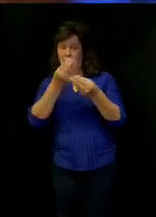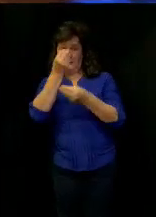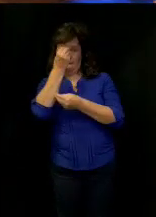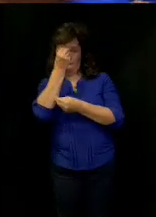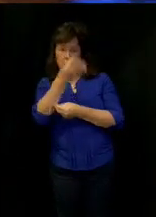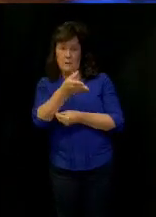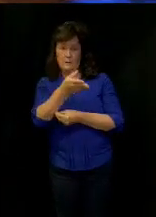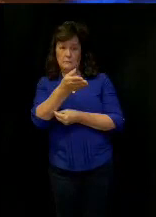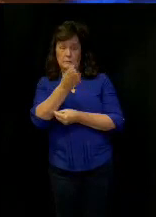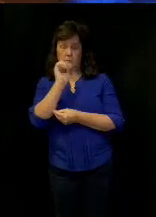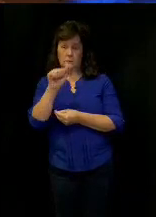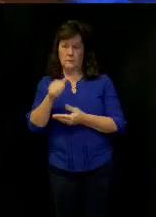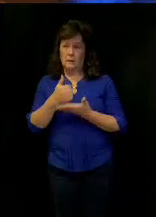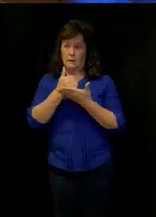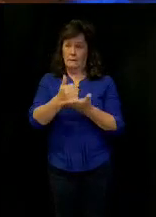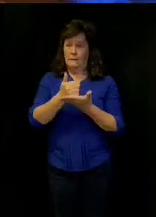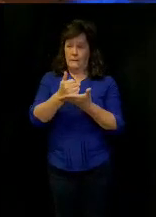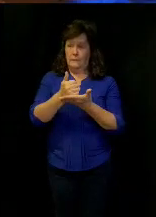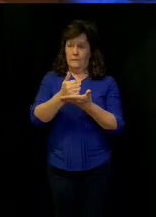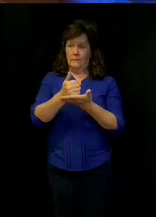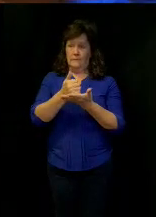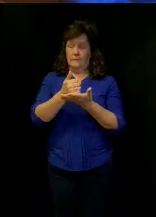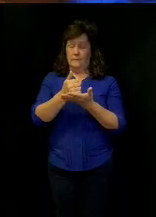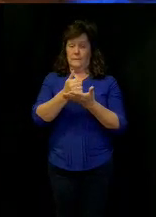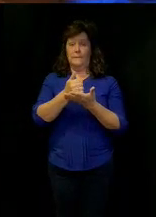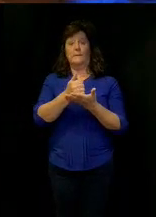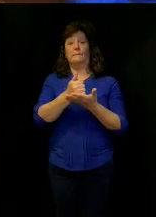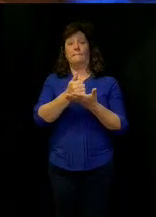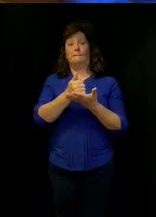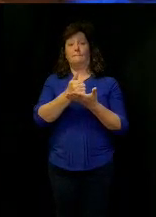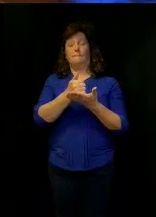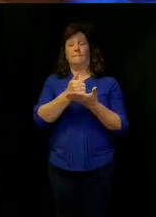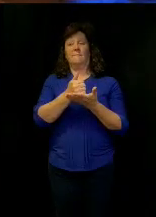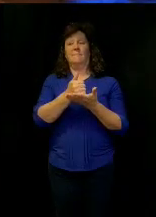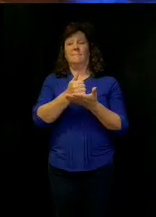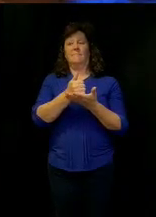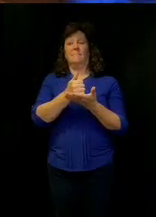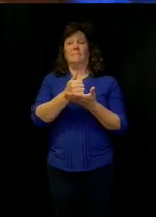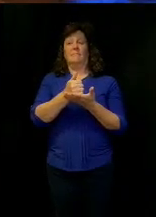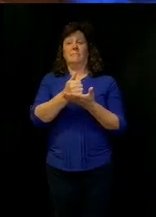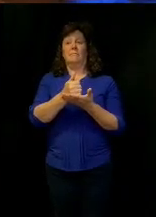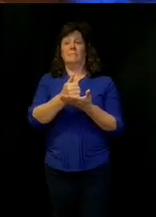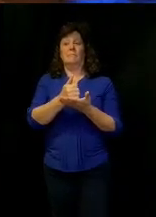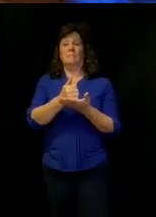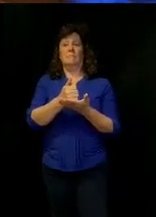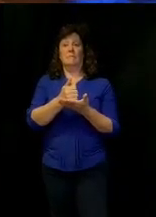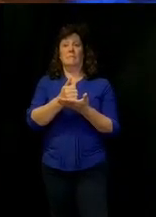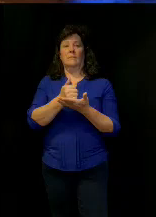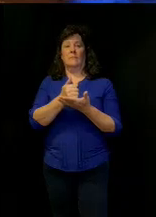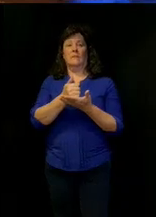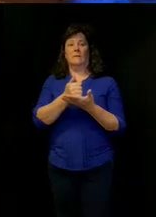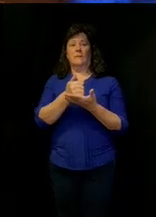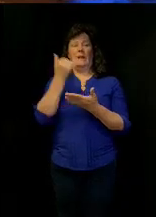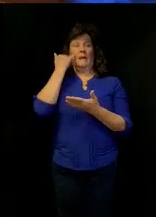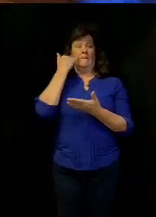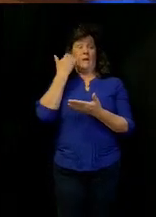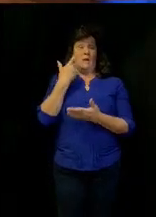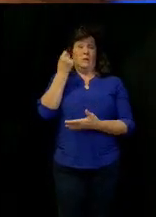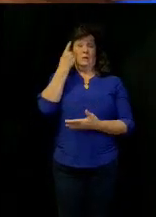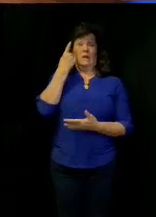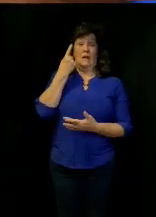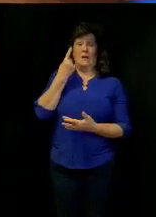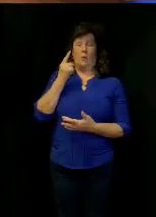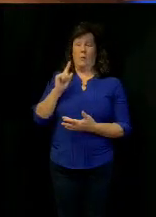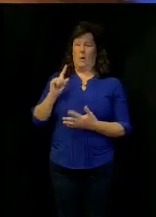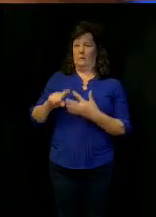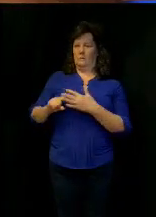that's going to help them. Am I making sense here to you? See, but if I understand my origin,